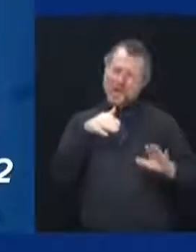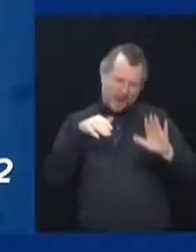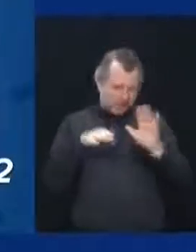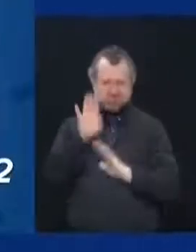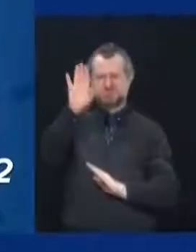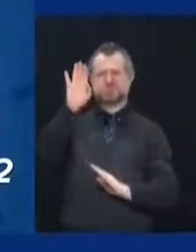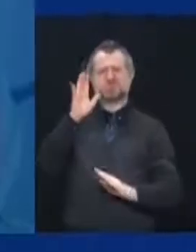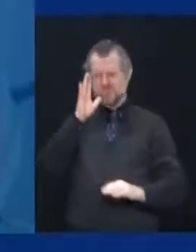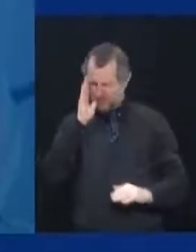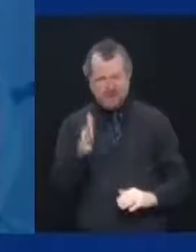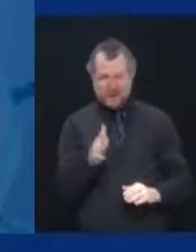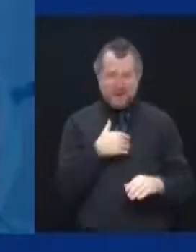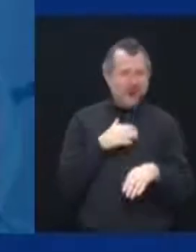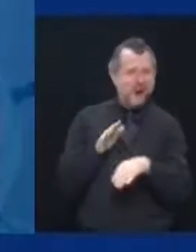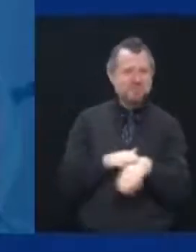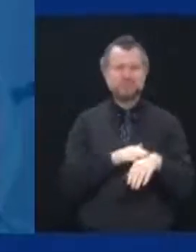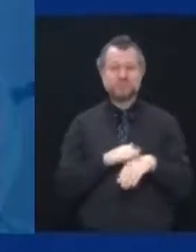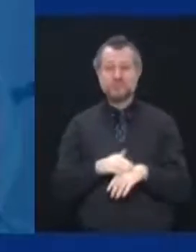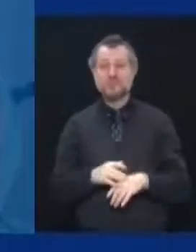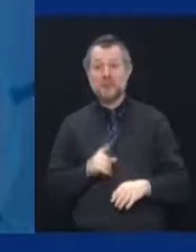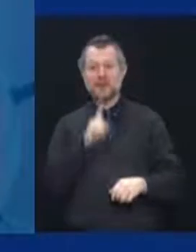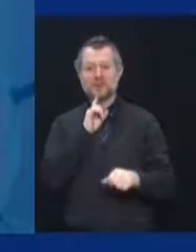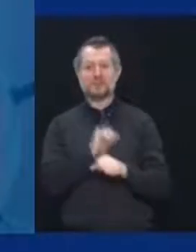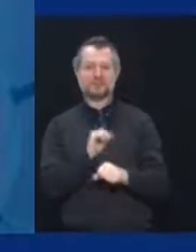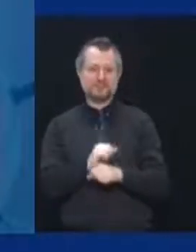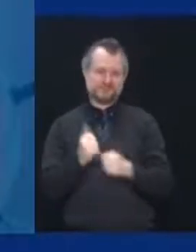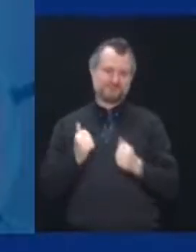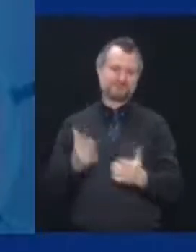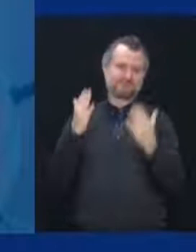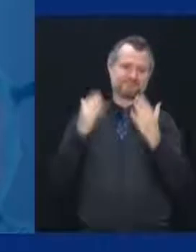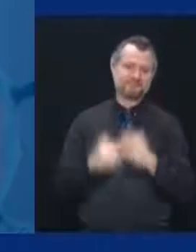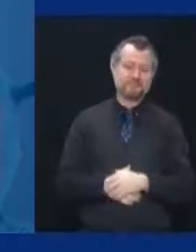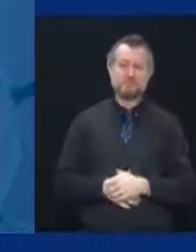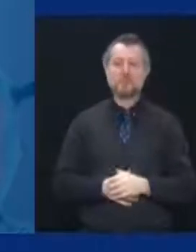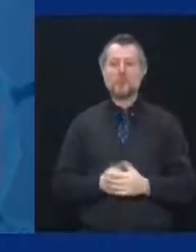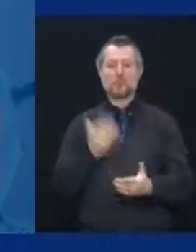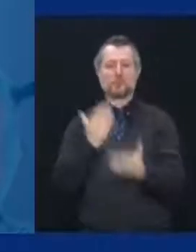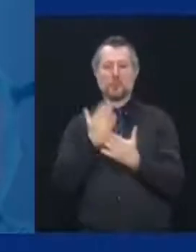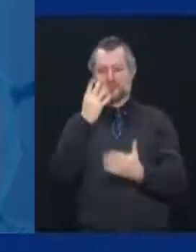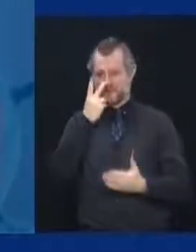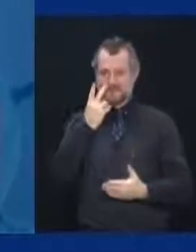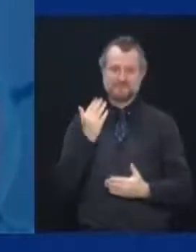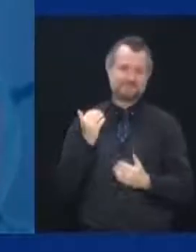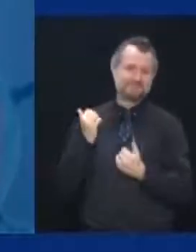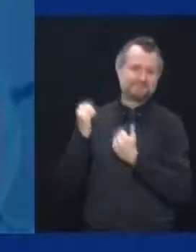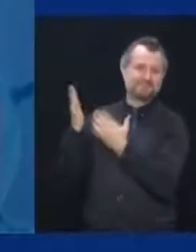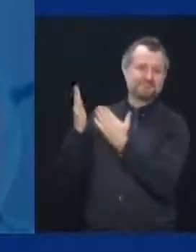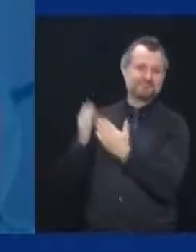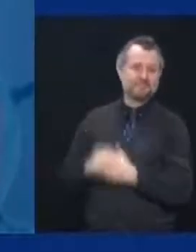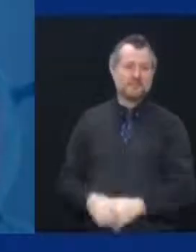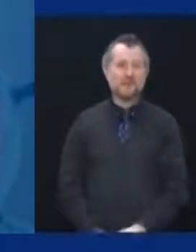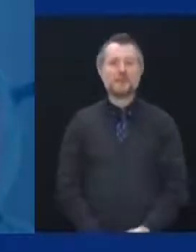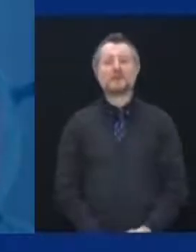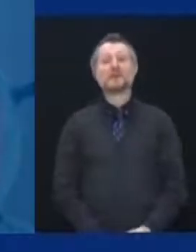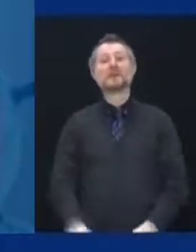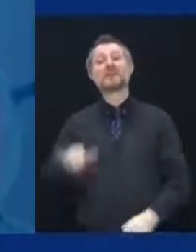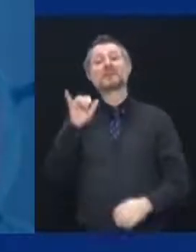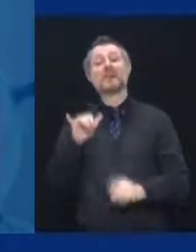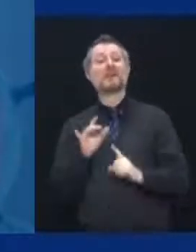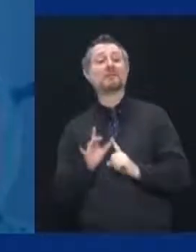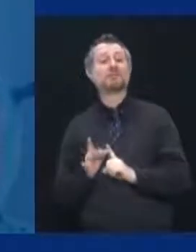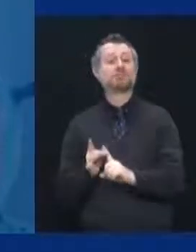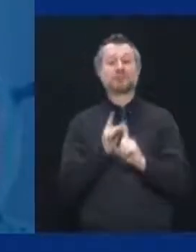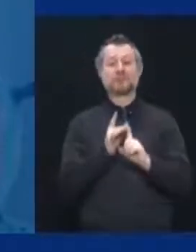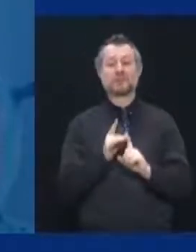rate. And we saw an increase in the COVID transmission rate. This is the positivity.